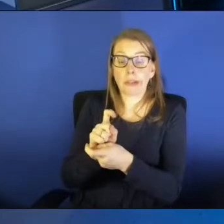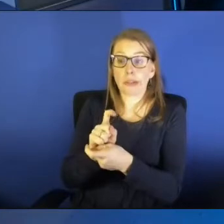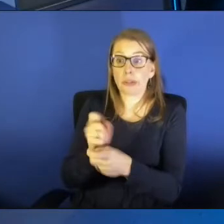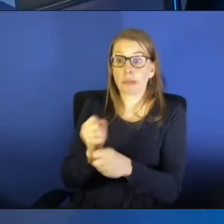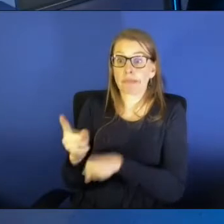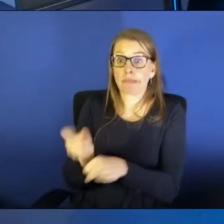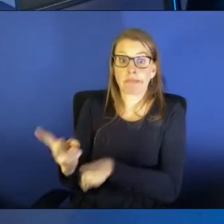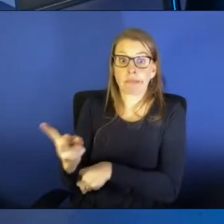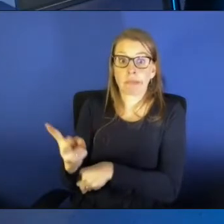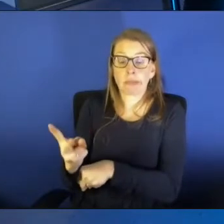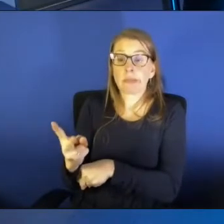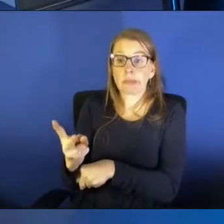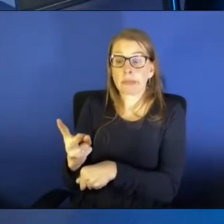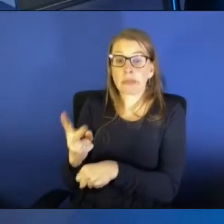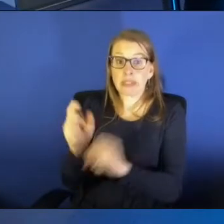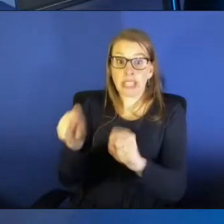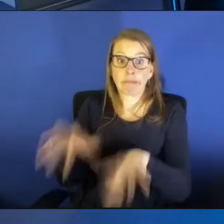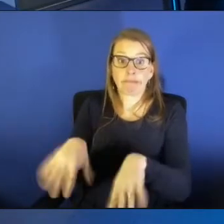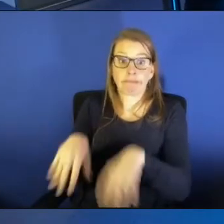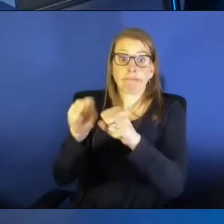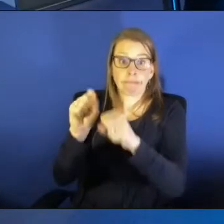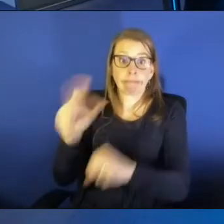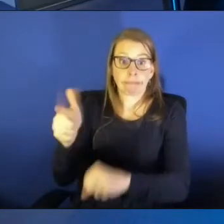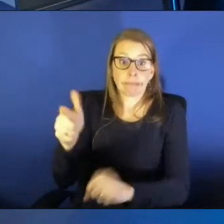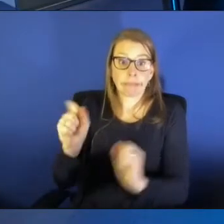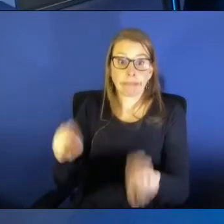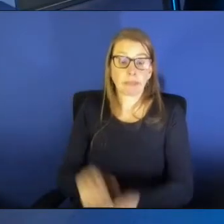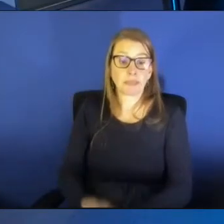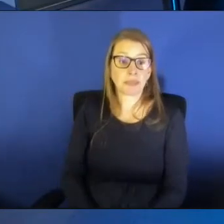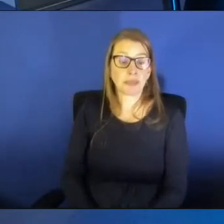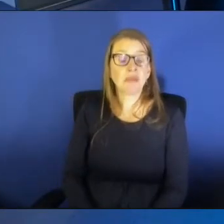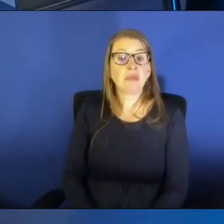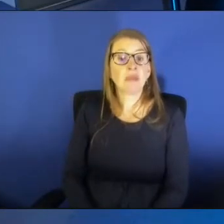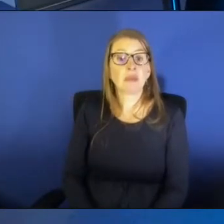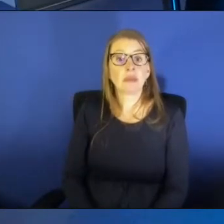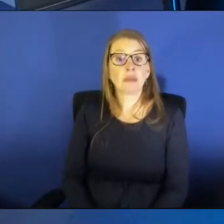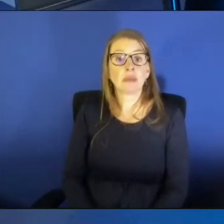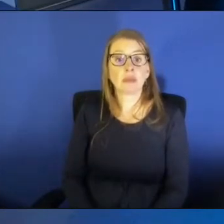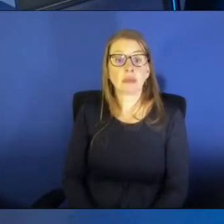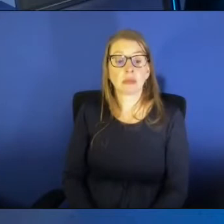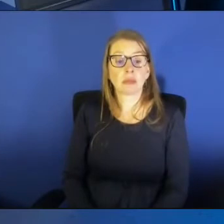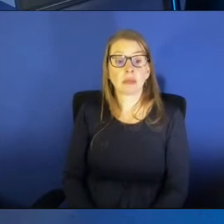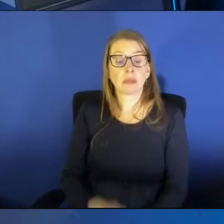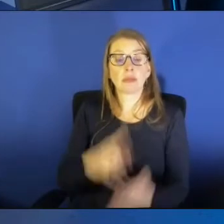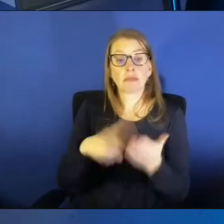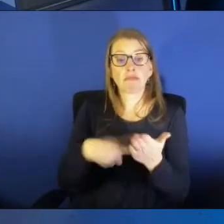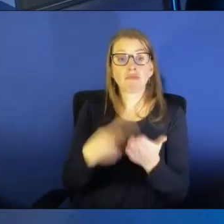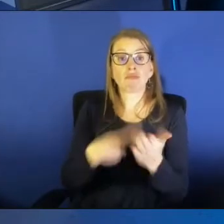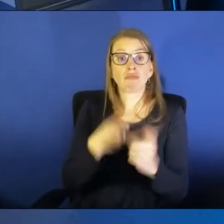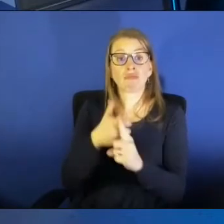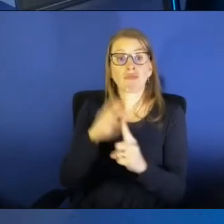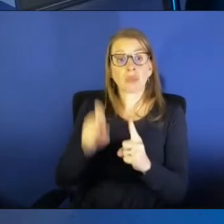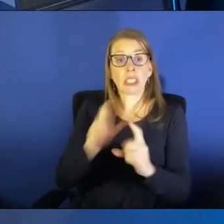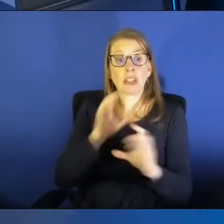So another point that I think that raises is sometimes you have to have a conversation